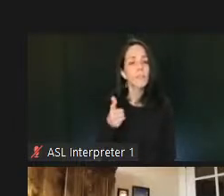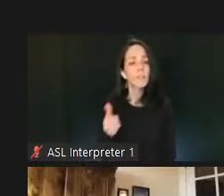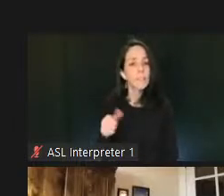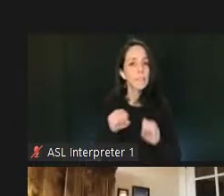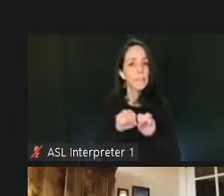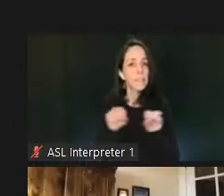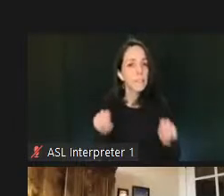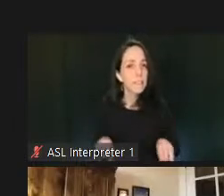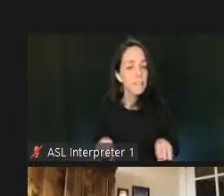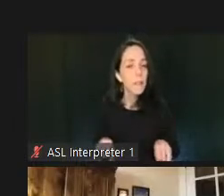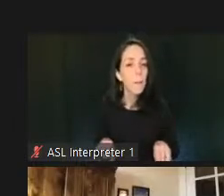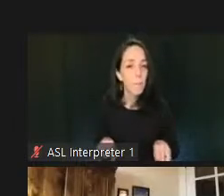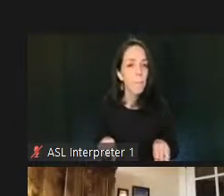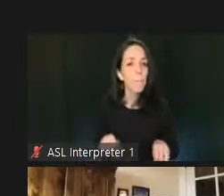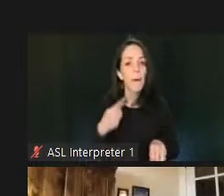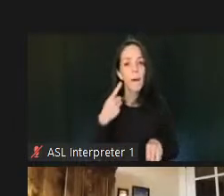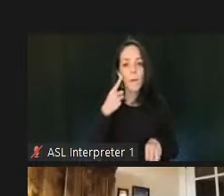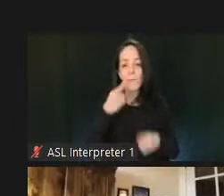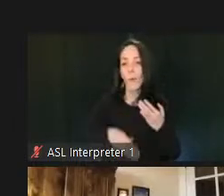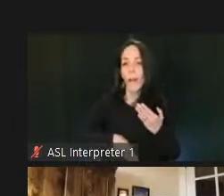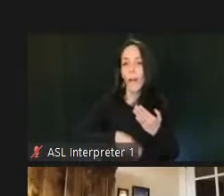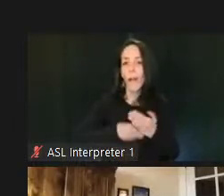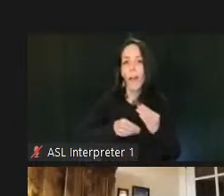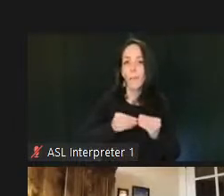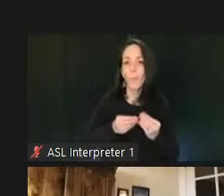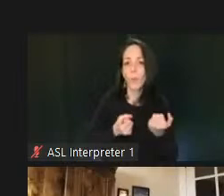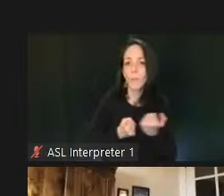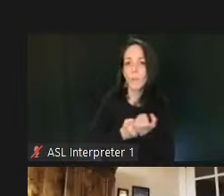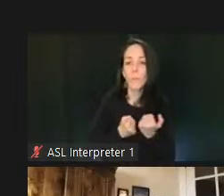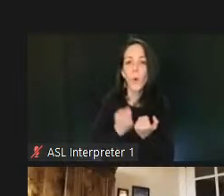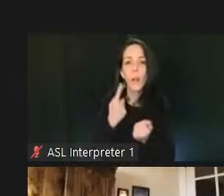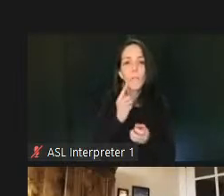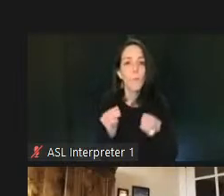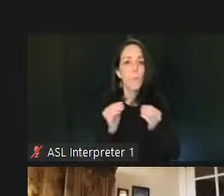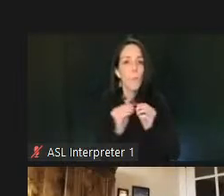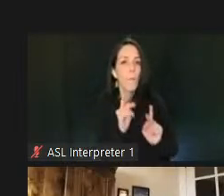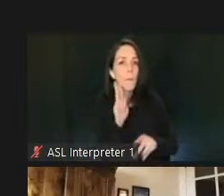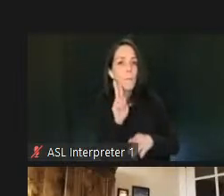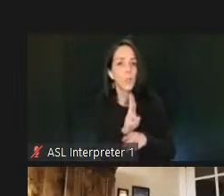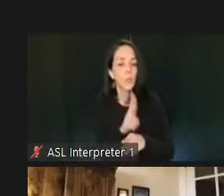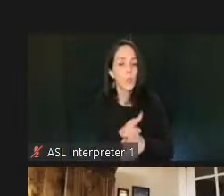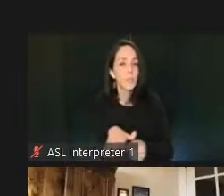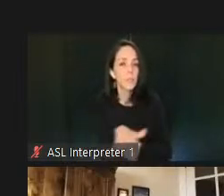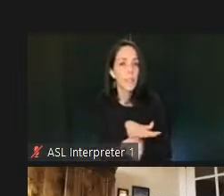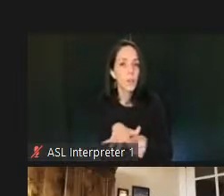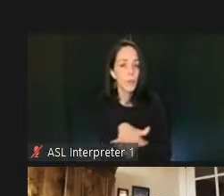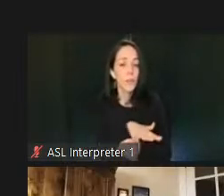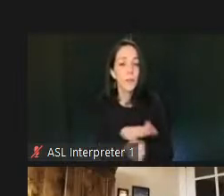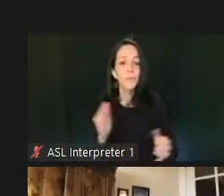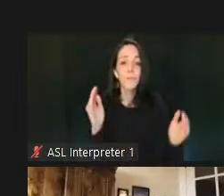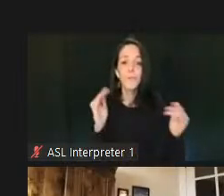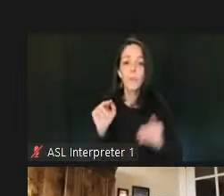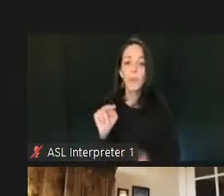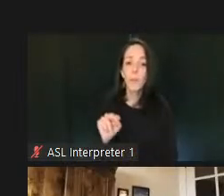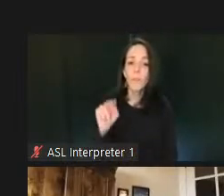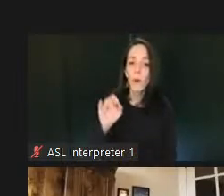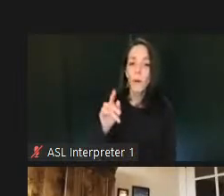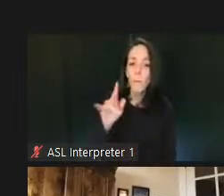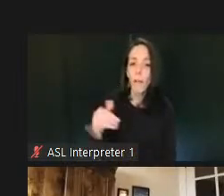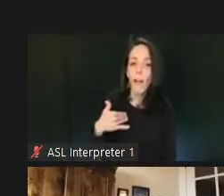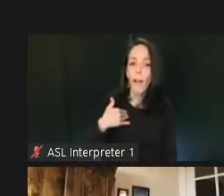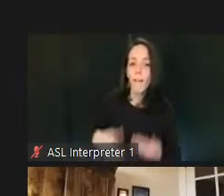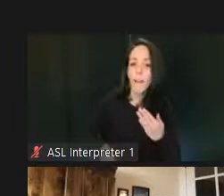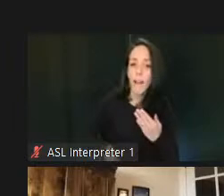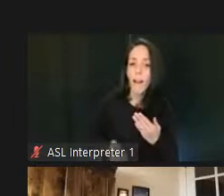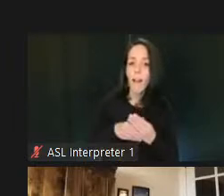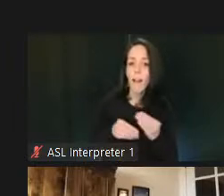the additional demand of development. In the North Bethany area, there is a supplemental transportation system